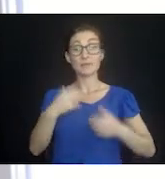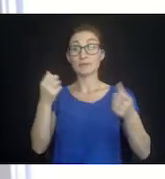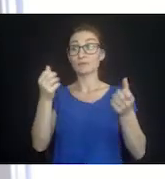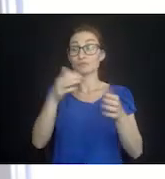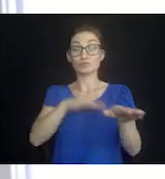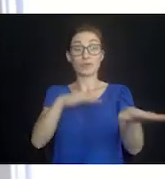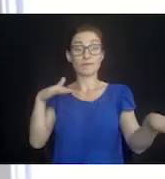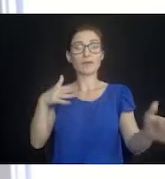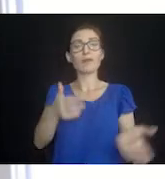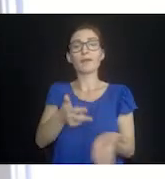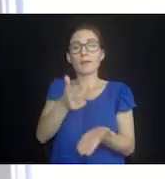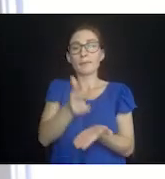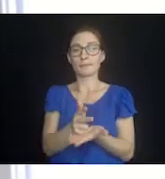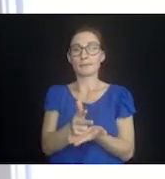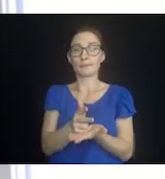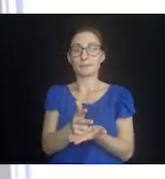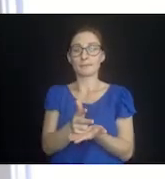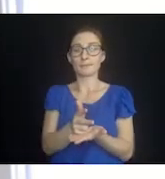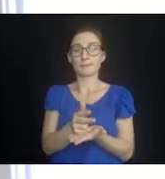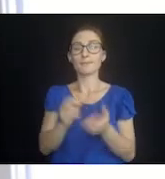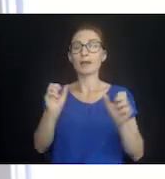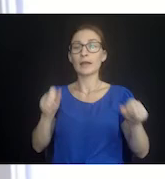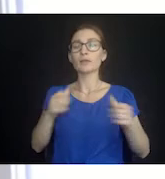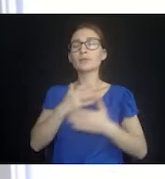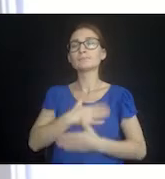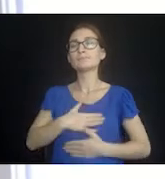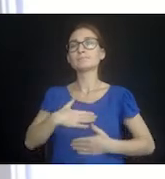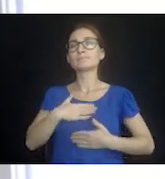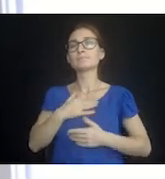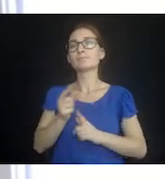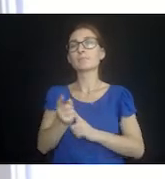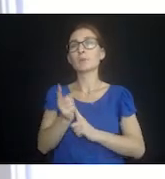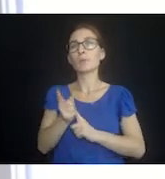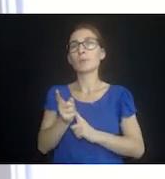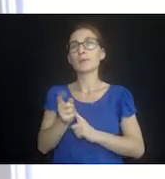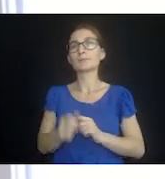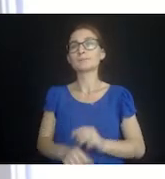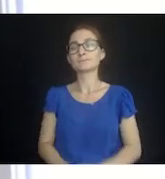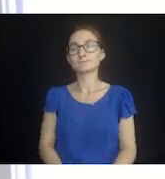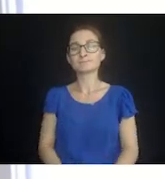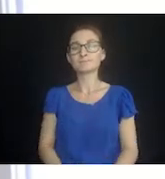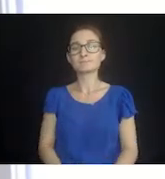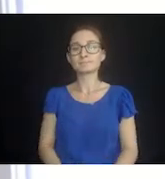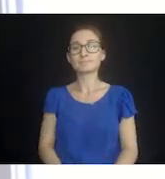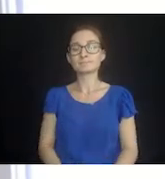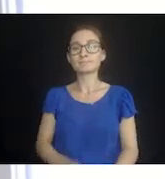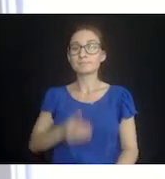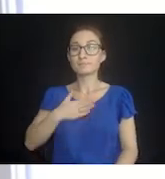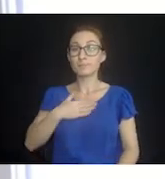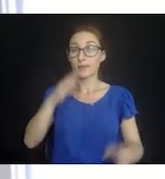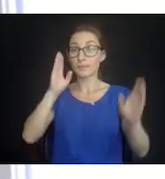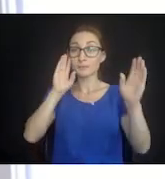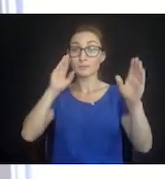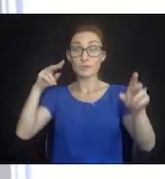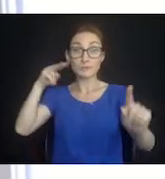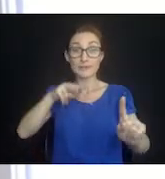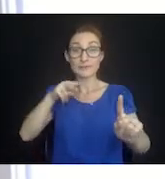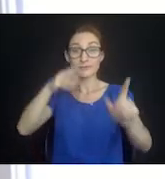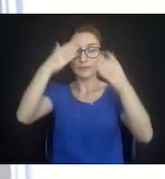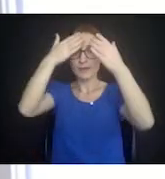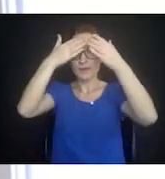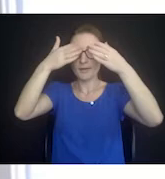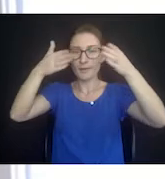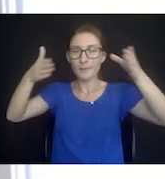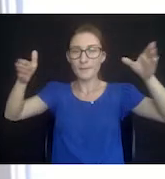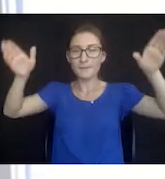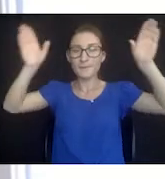was not in a rush, and I was grateful that the traffic stopped so that I could stop driving and just be in that moment the